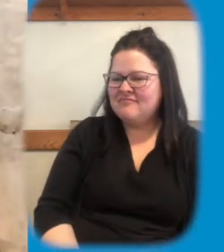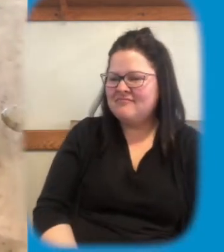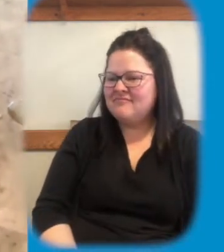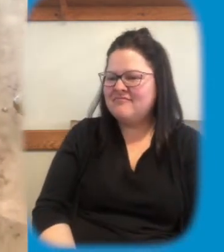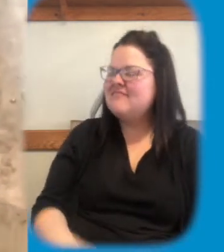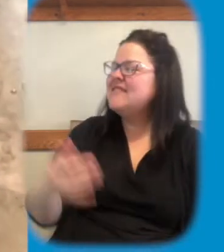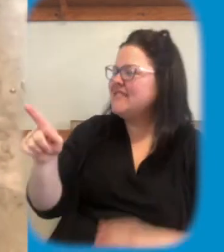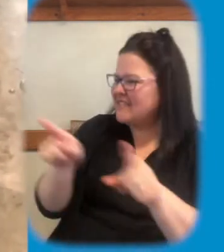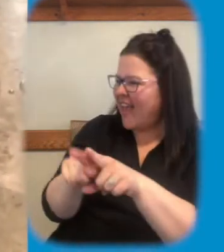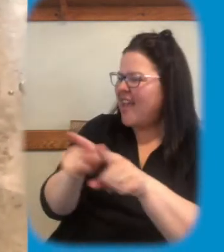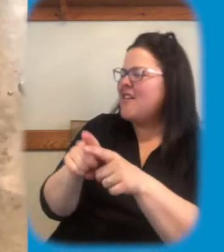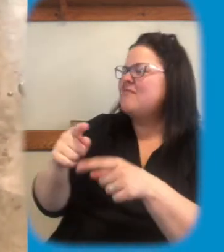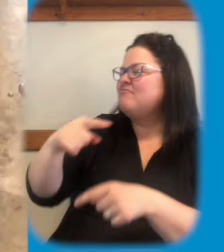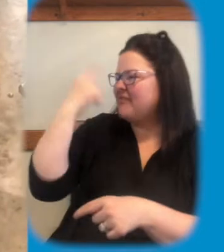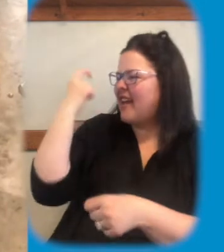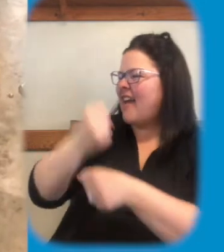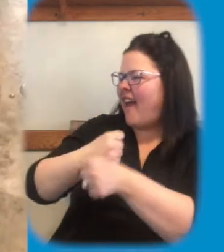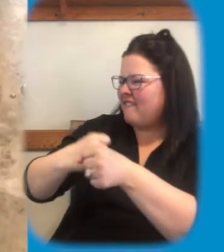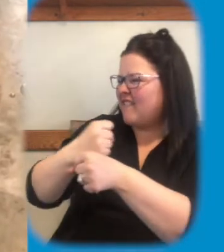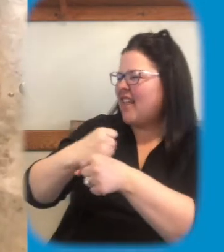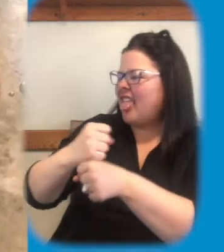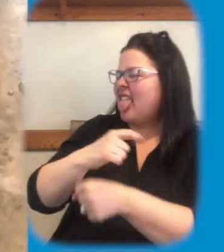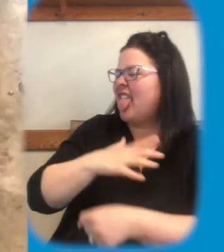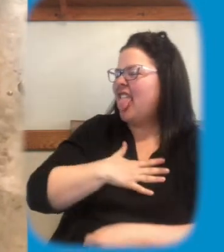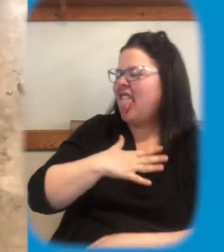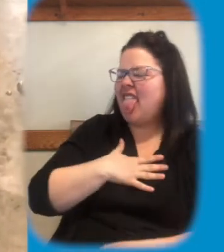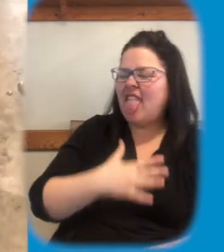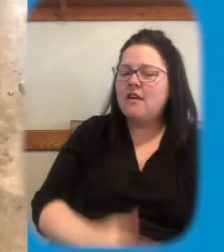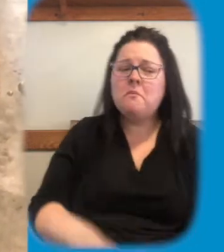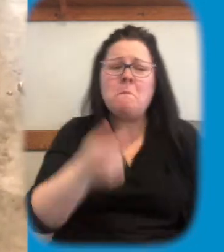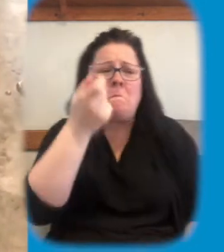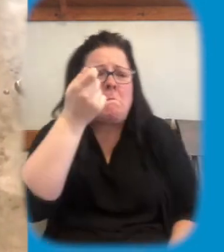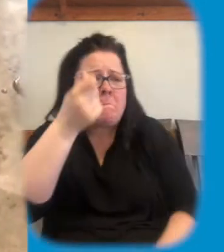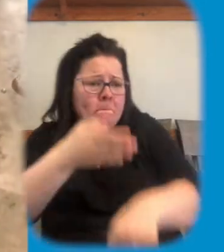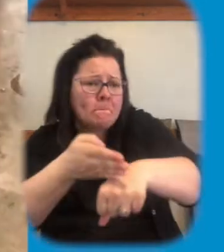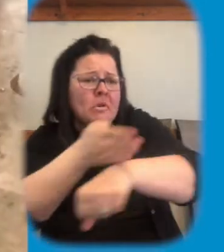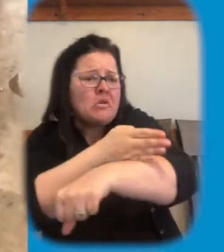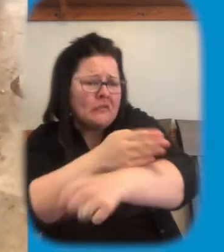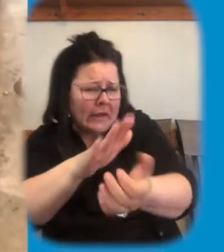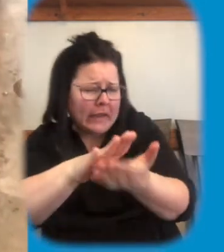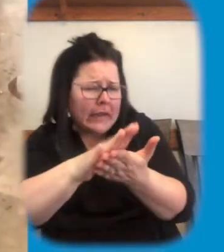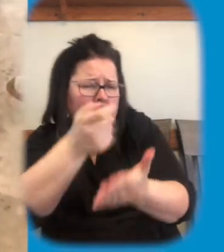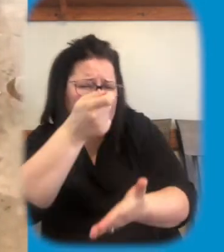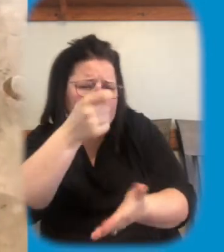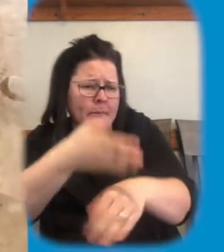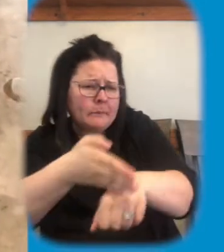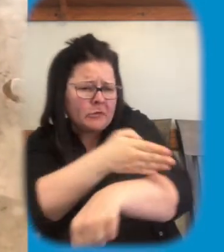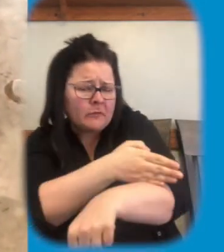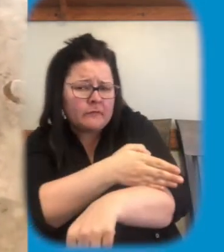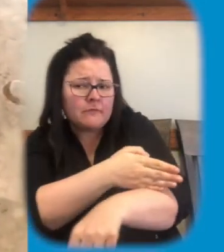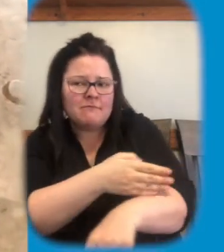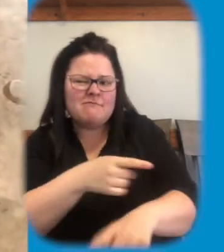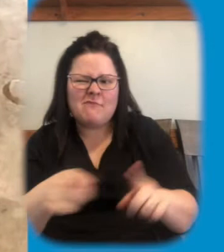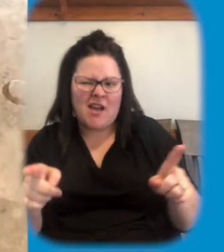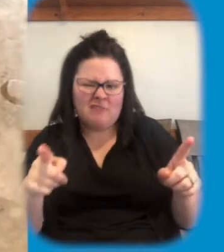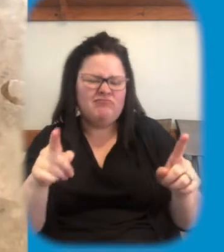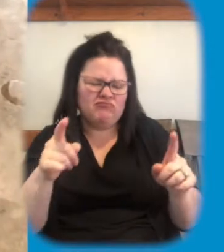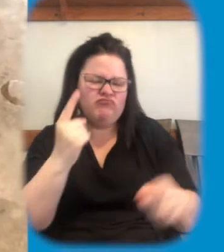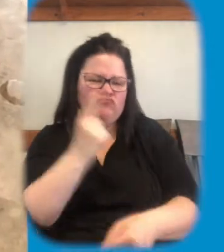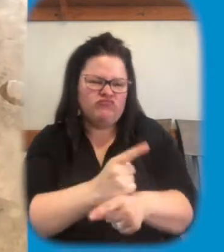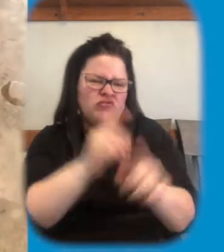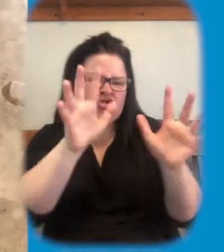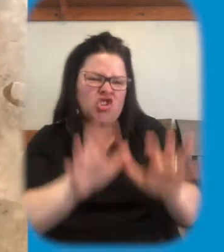Still looks like that same old gross coffee. Yeah. But It looks a little bit cleaner, but not much.